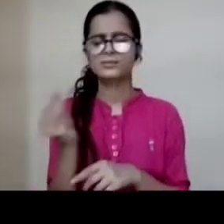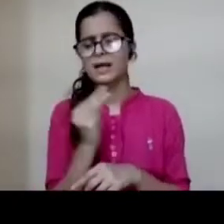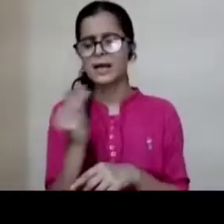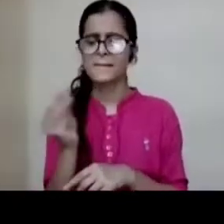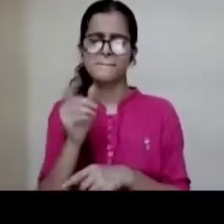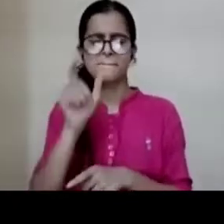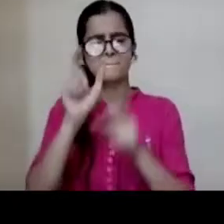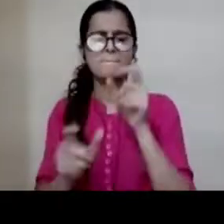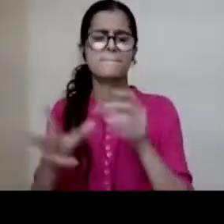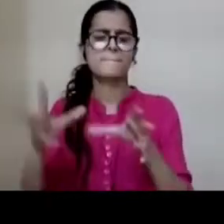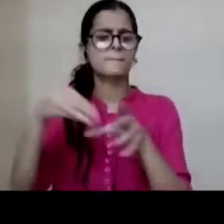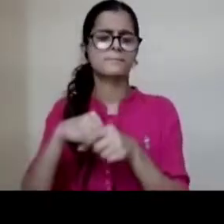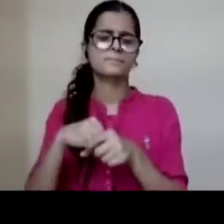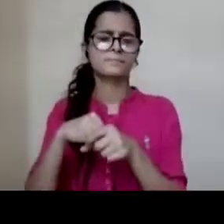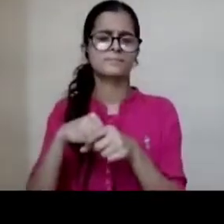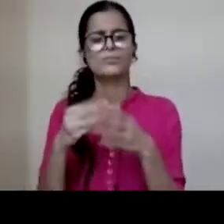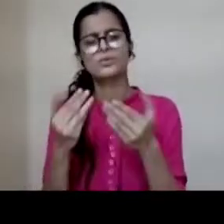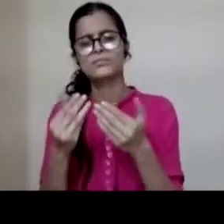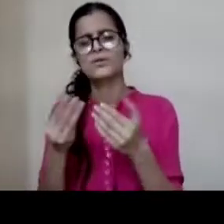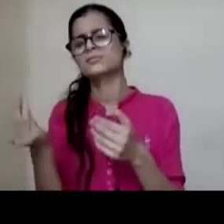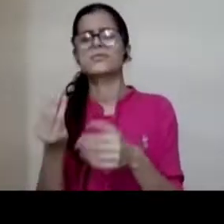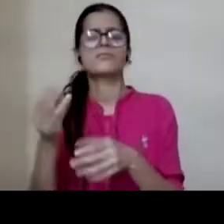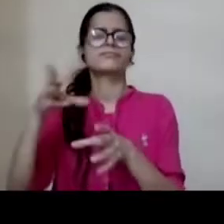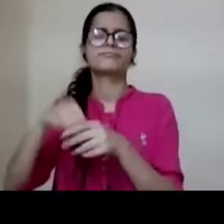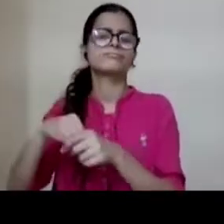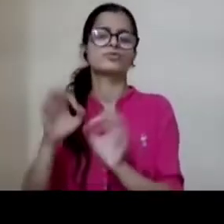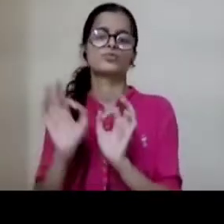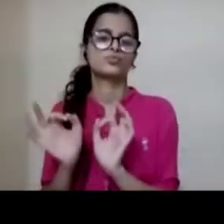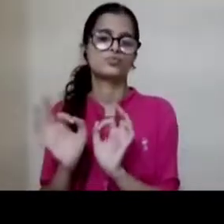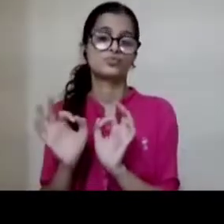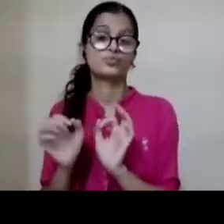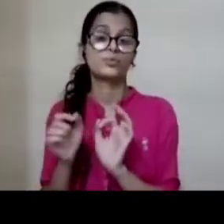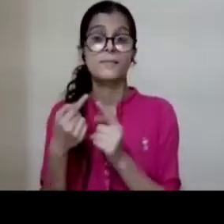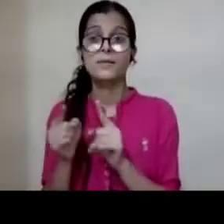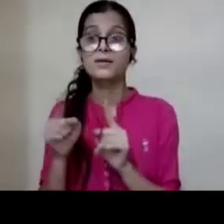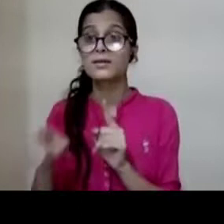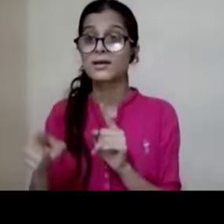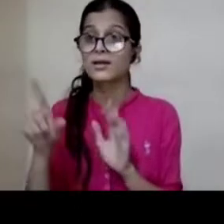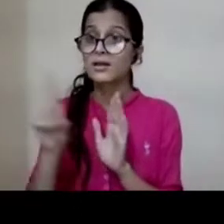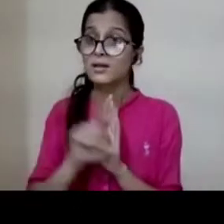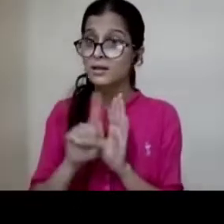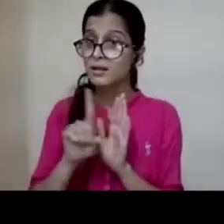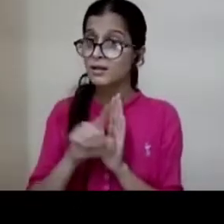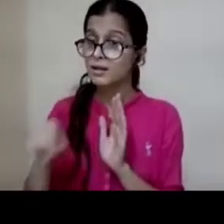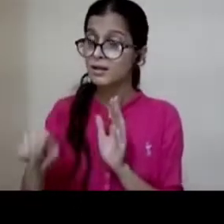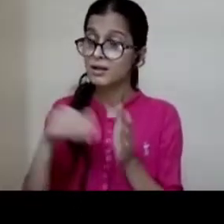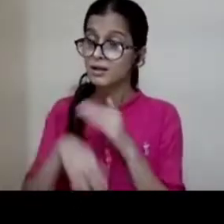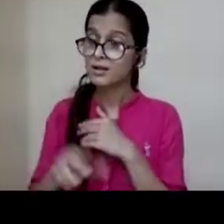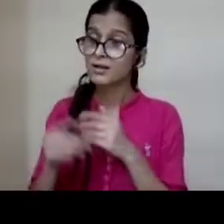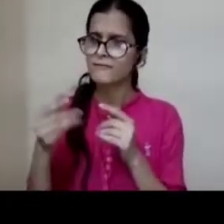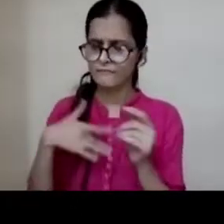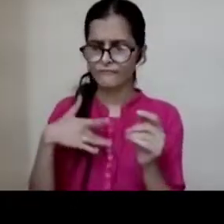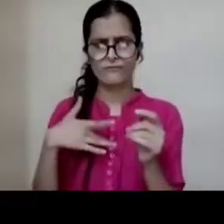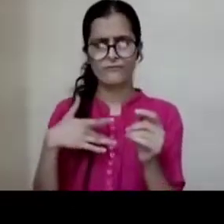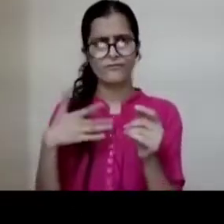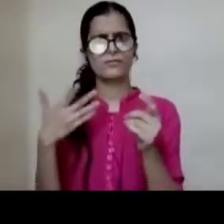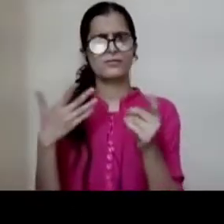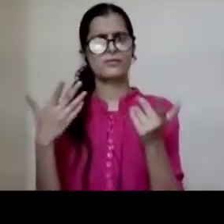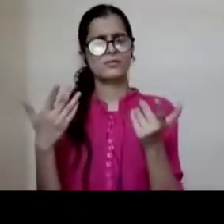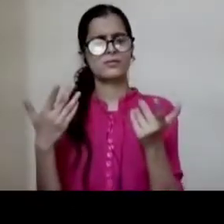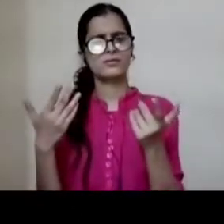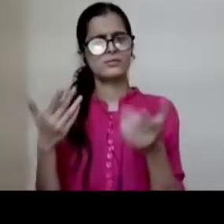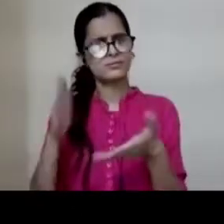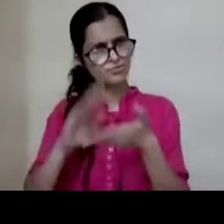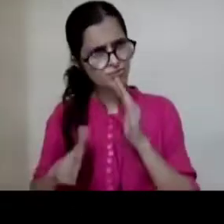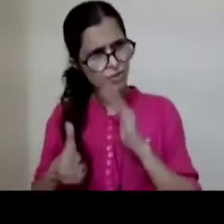included and others can be kept out. It is the legitimacy of that kind of proposition that I feel needs to be foundationally